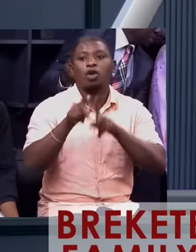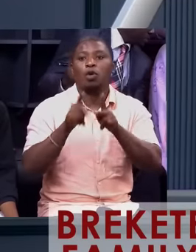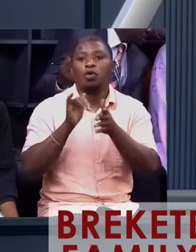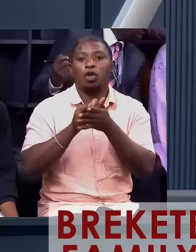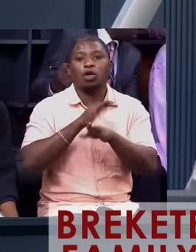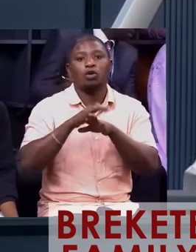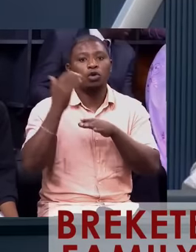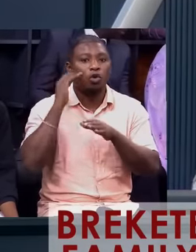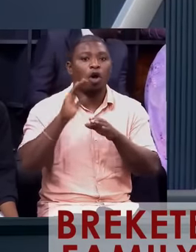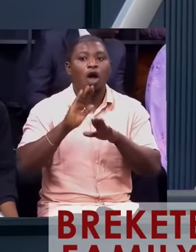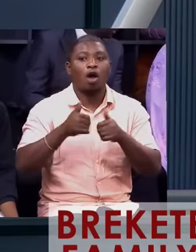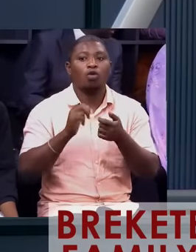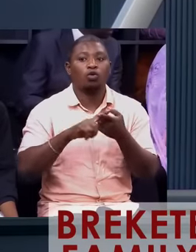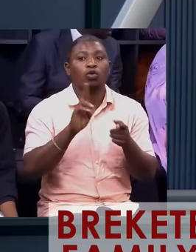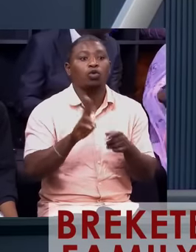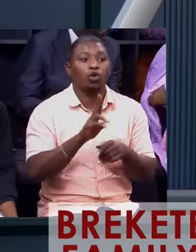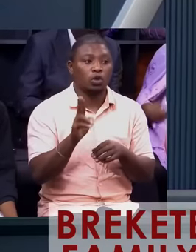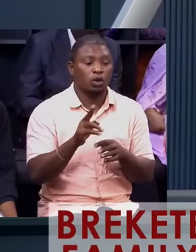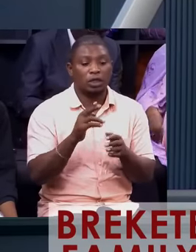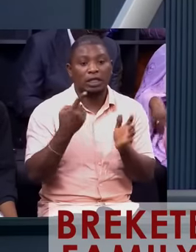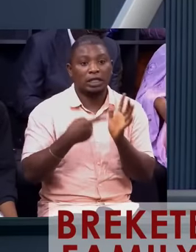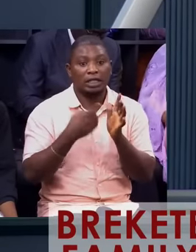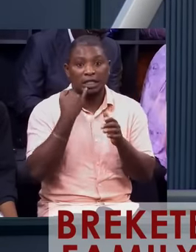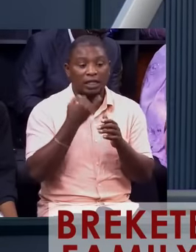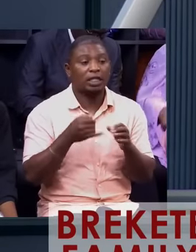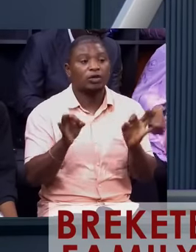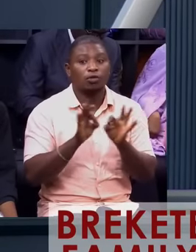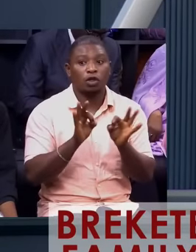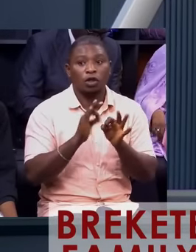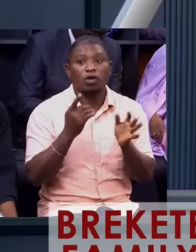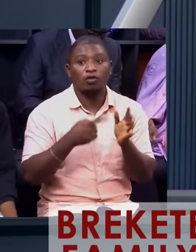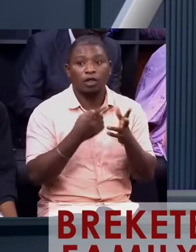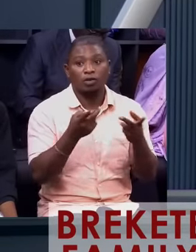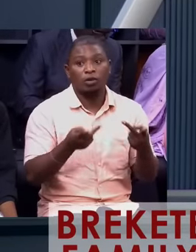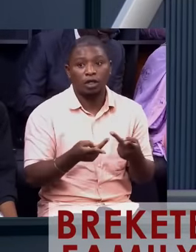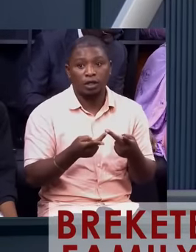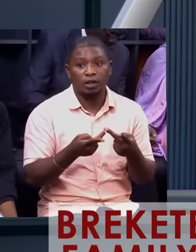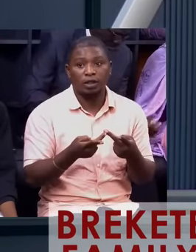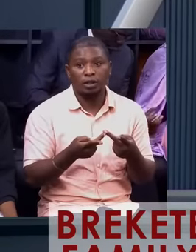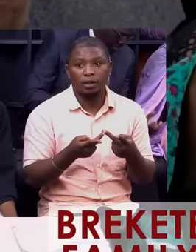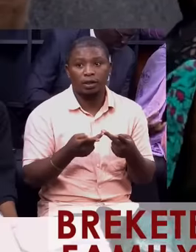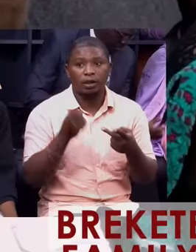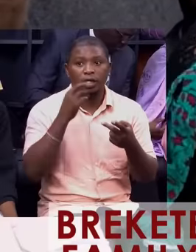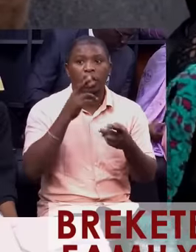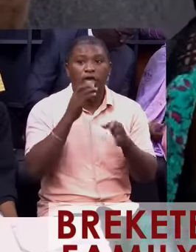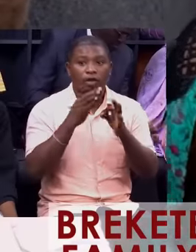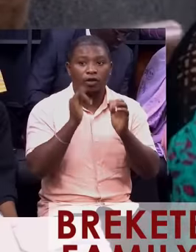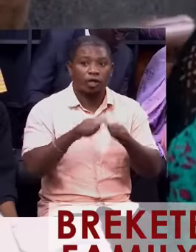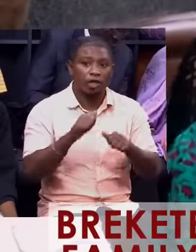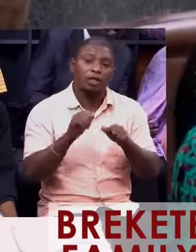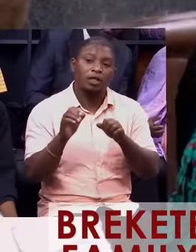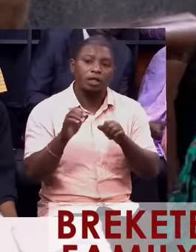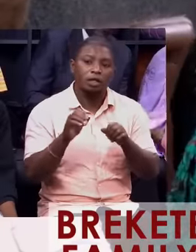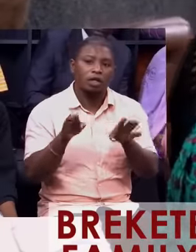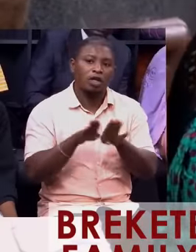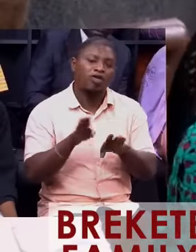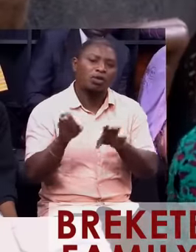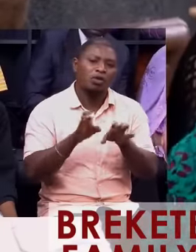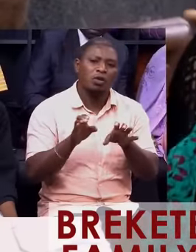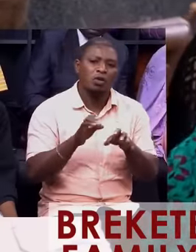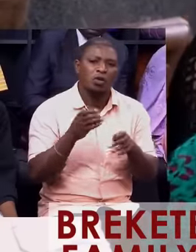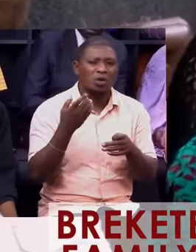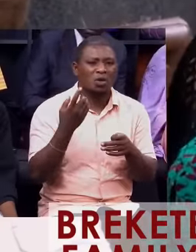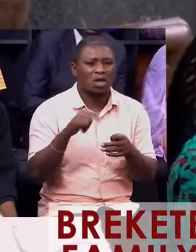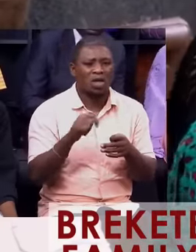internet now the essence of sensitization this ordinary sir if they can even do a jingle in